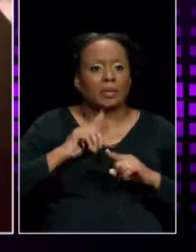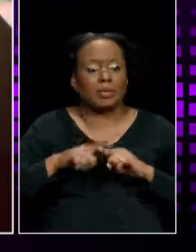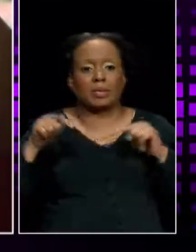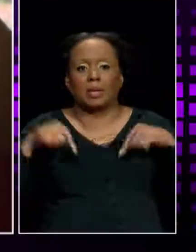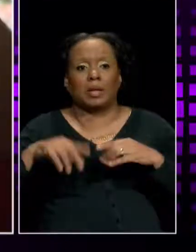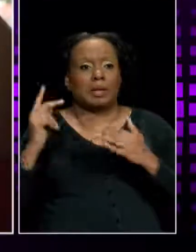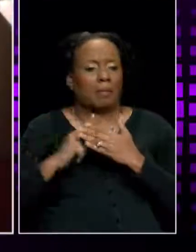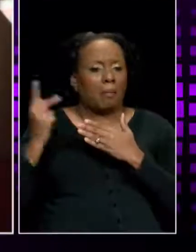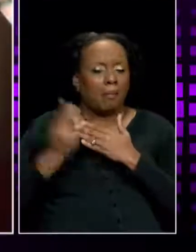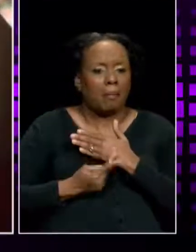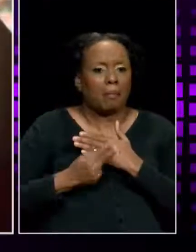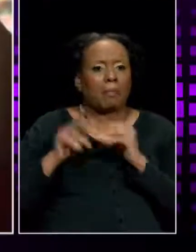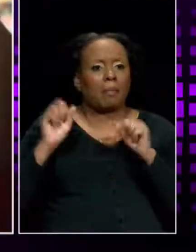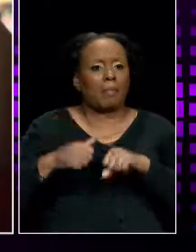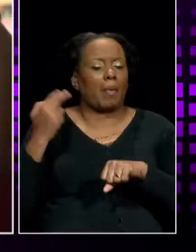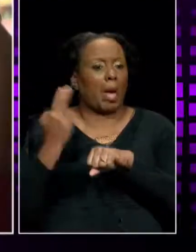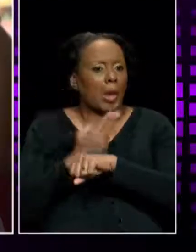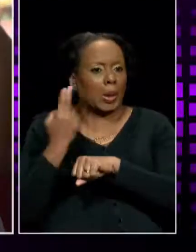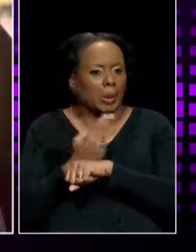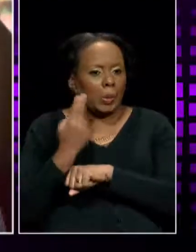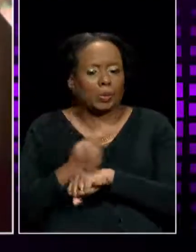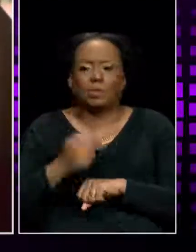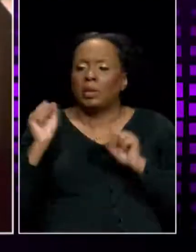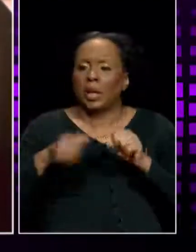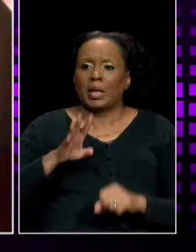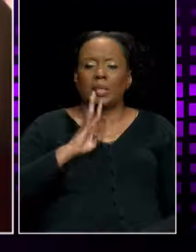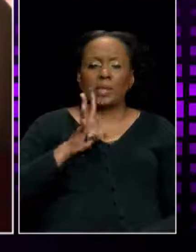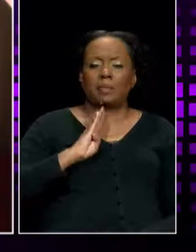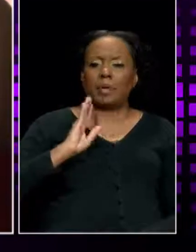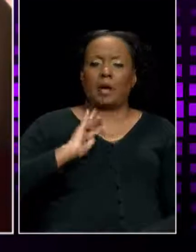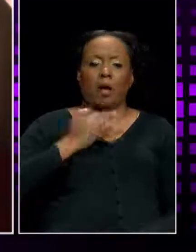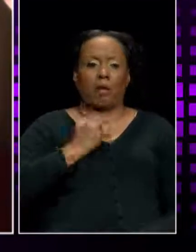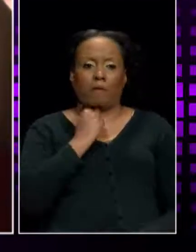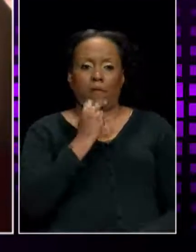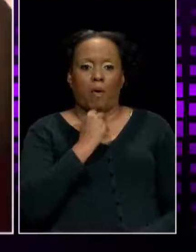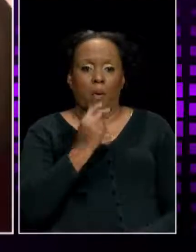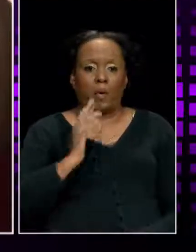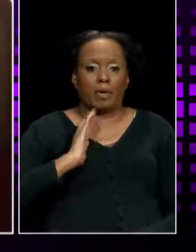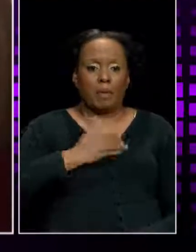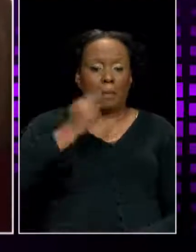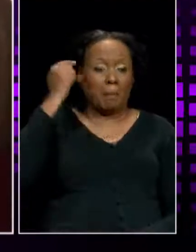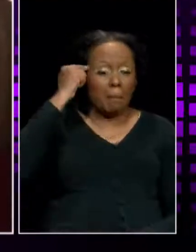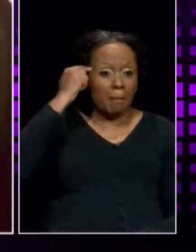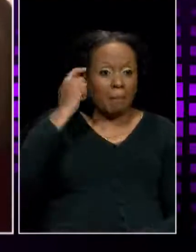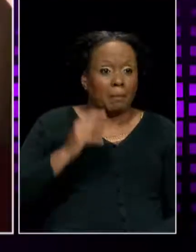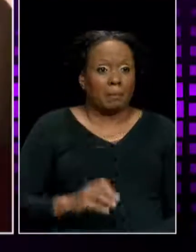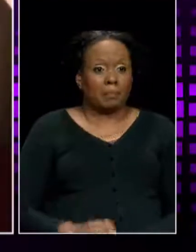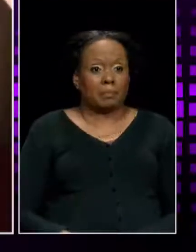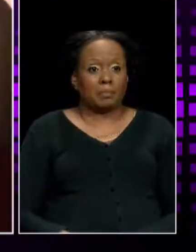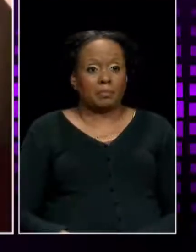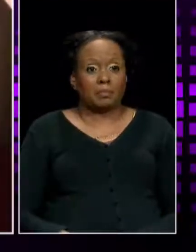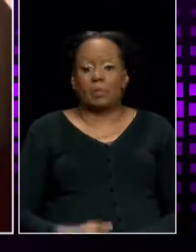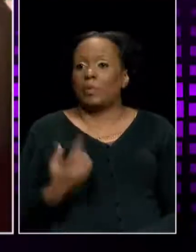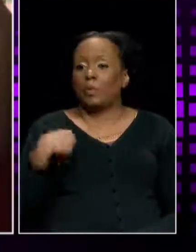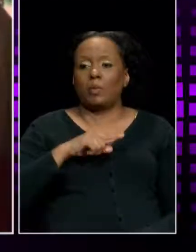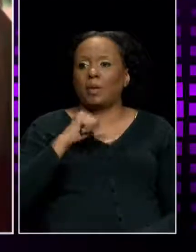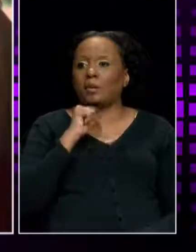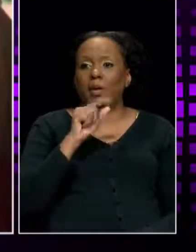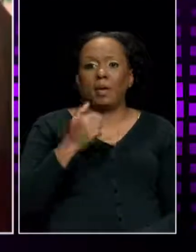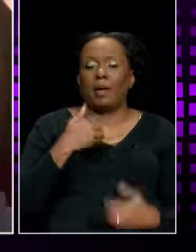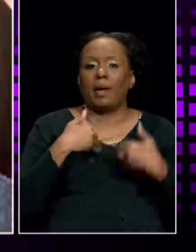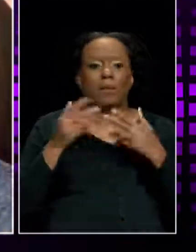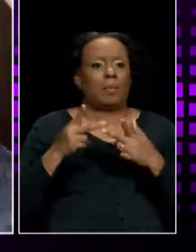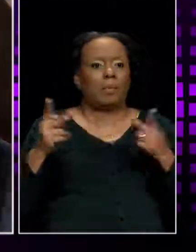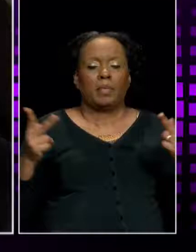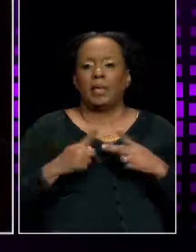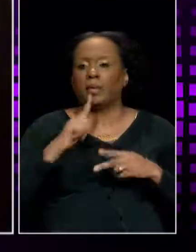a way that the youth like ourselves can speak our minds and really get it out there. 'Cause like I said a lot of times, we can't really have any outlets like that to speak. So something